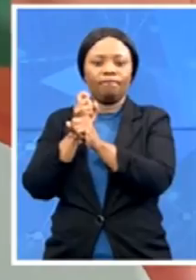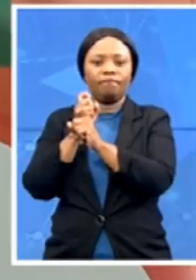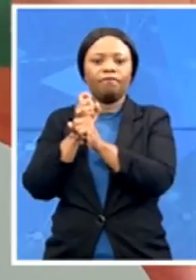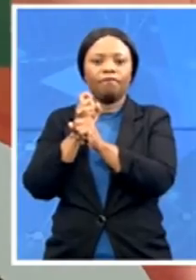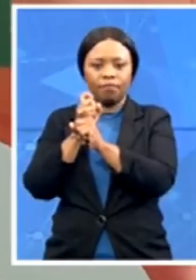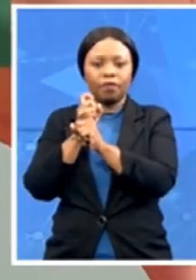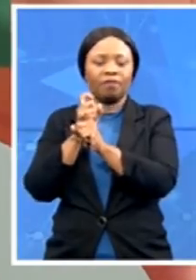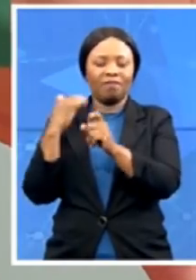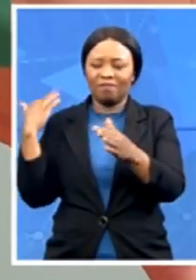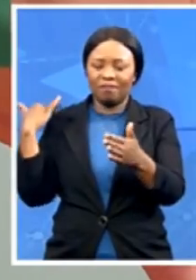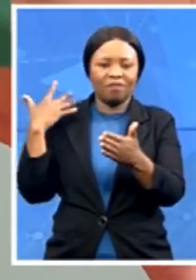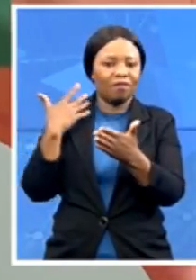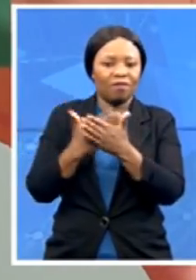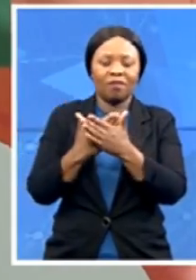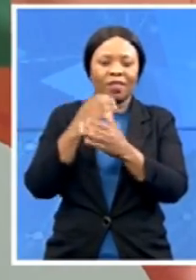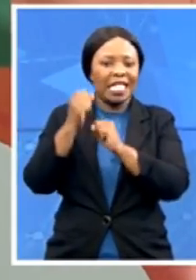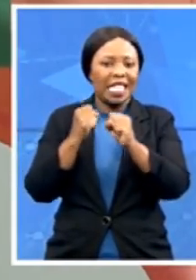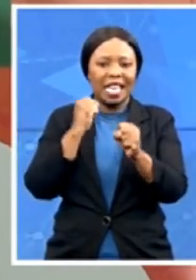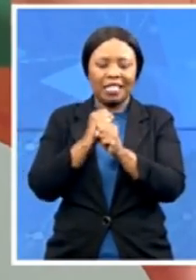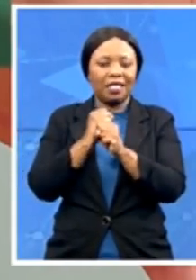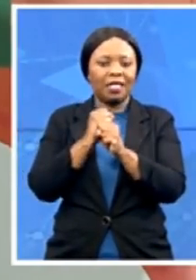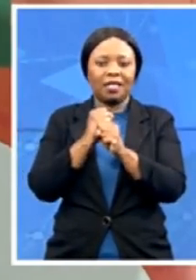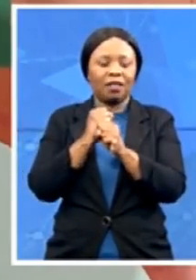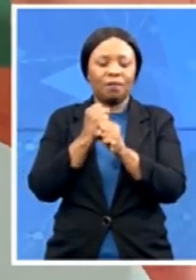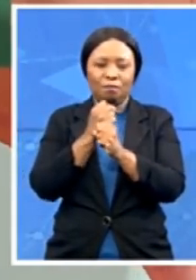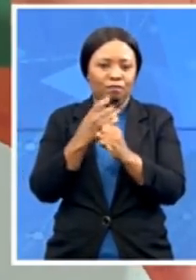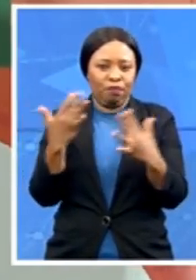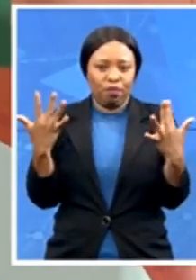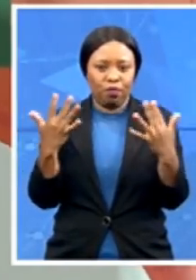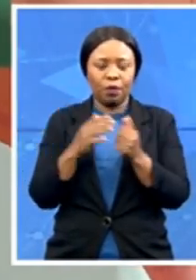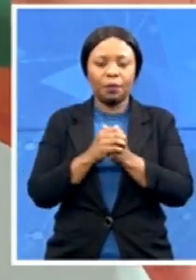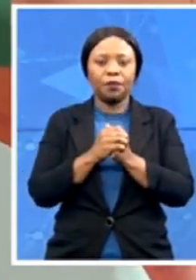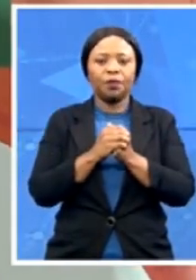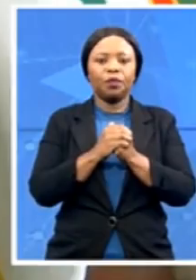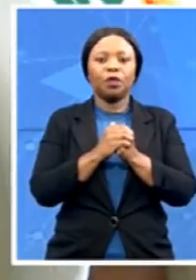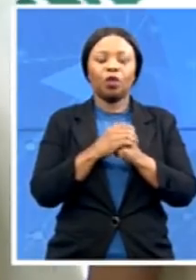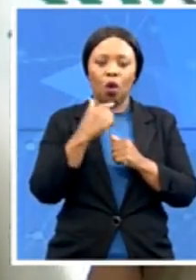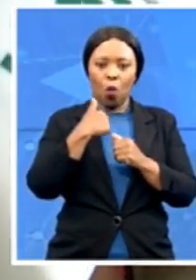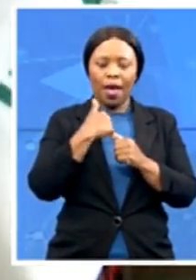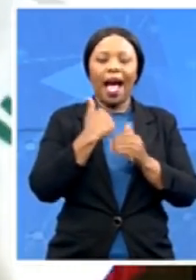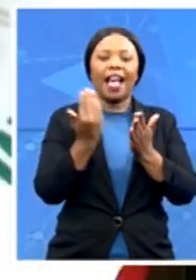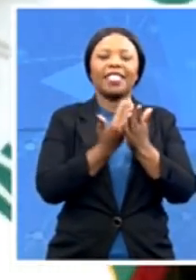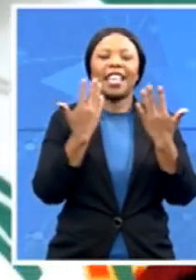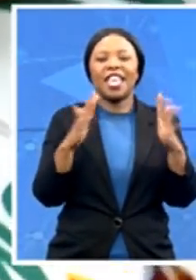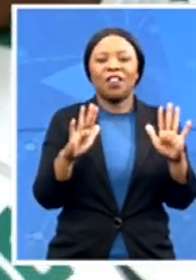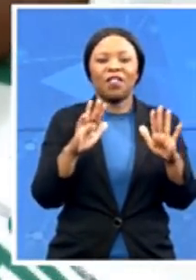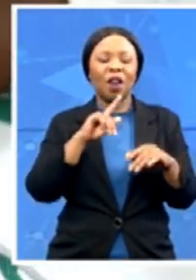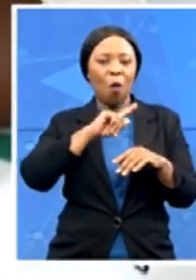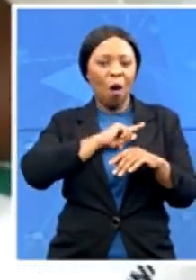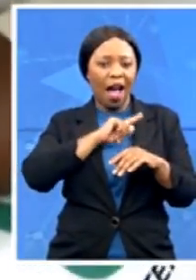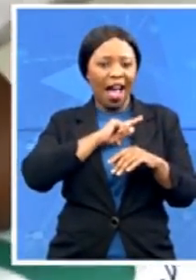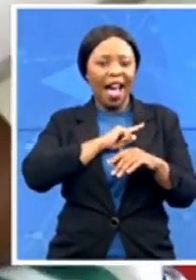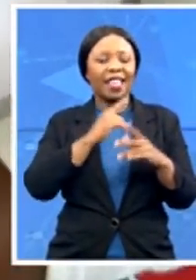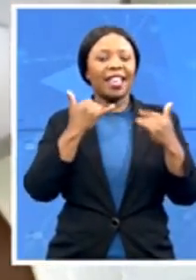many years. We are now vindicated as parties are forced to declare their donations.